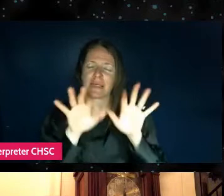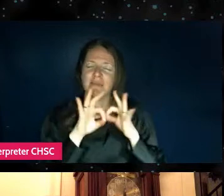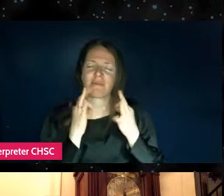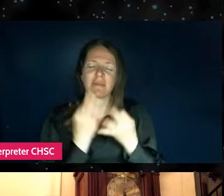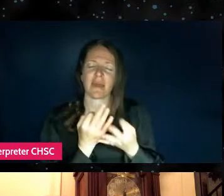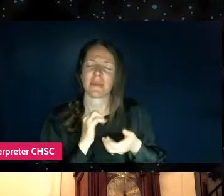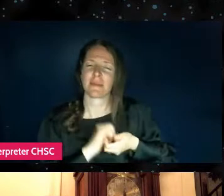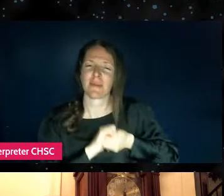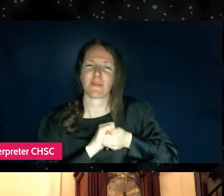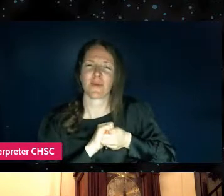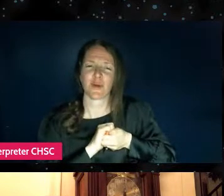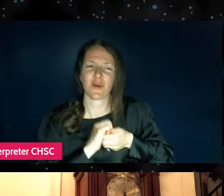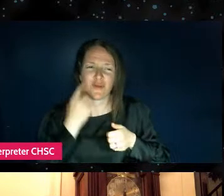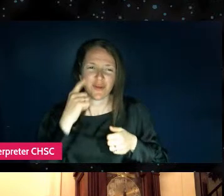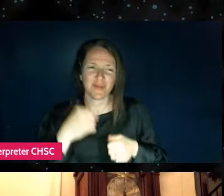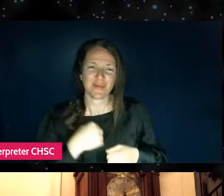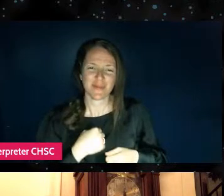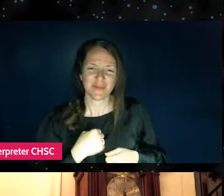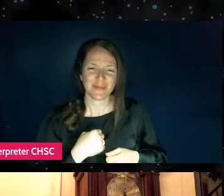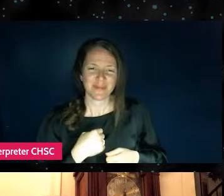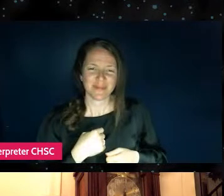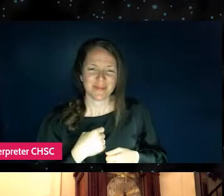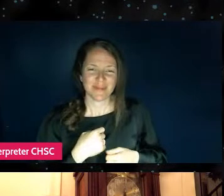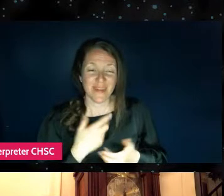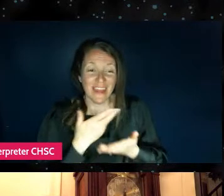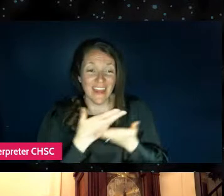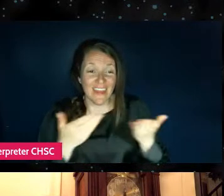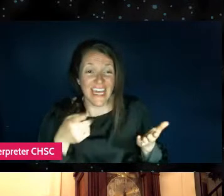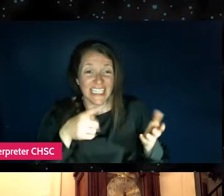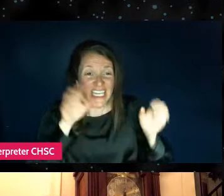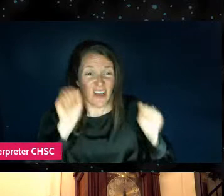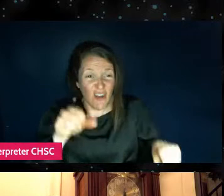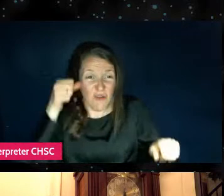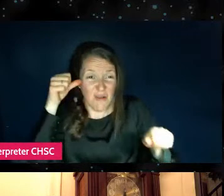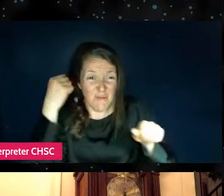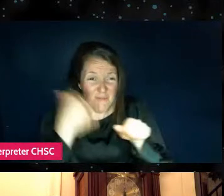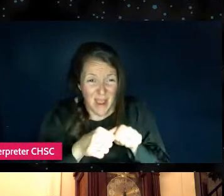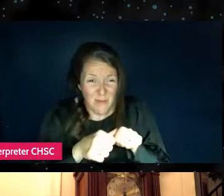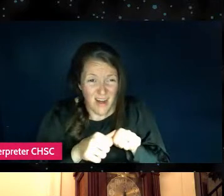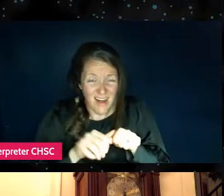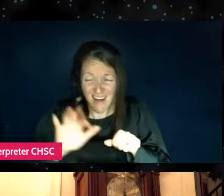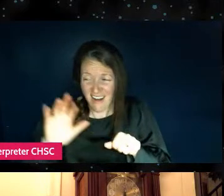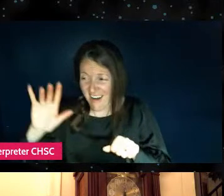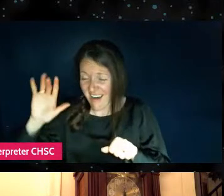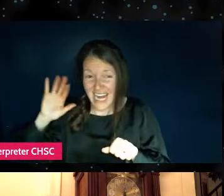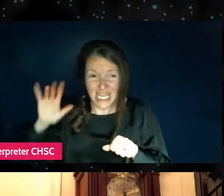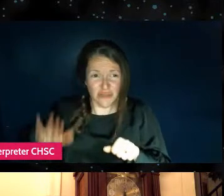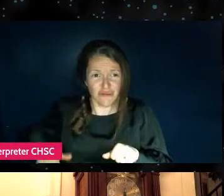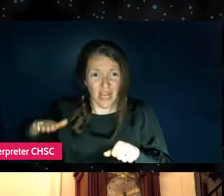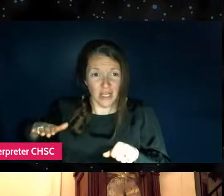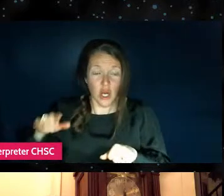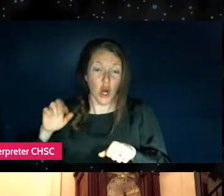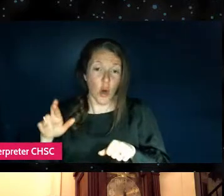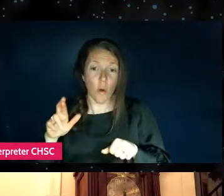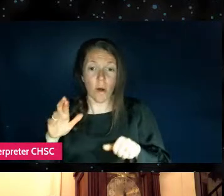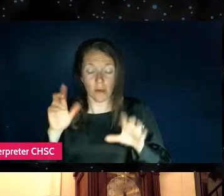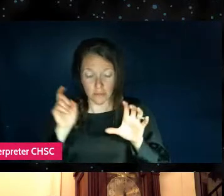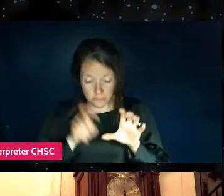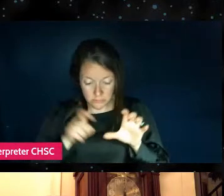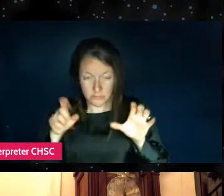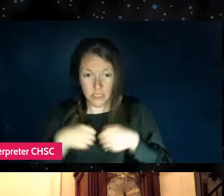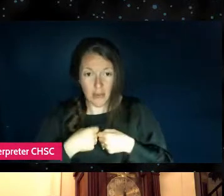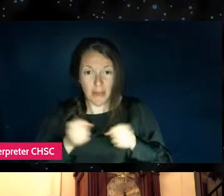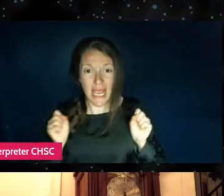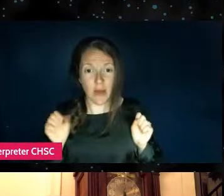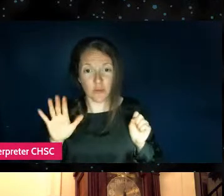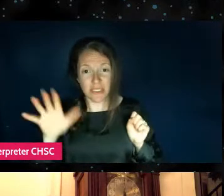me. And just the things that he could recall from the childhood or coming out to his father and the things that his